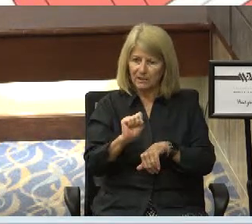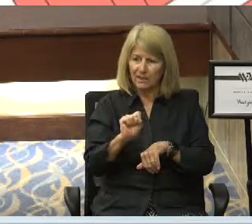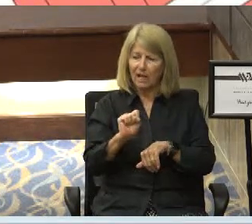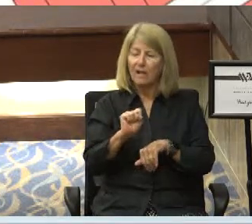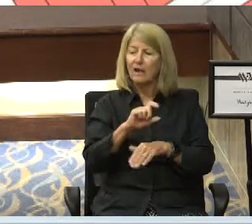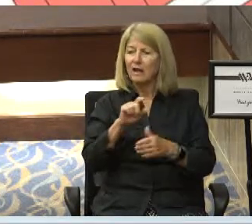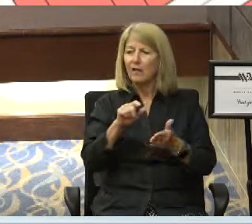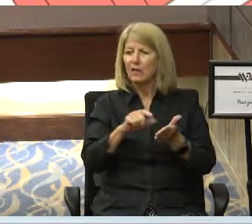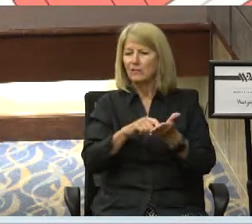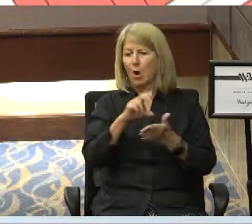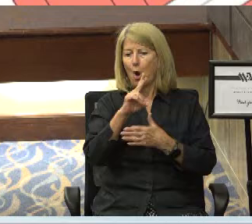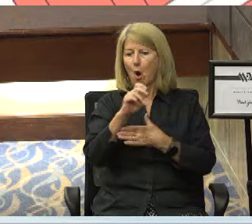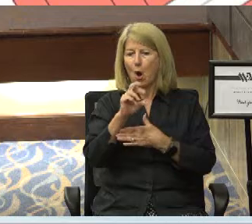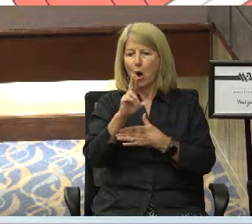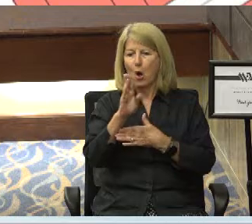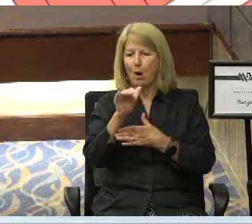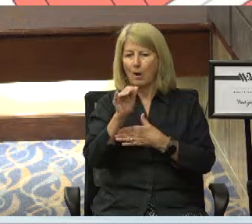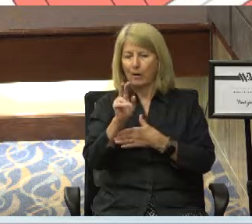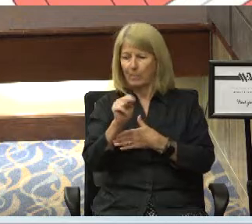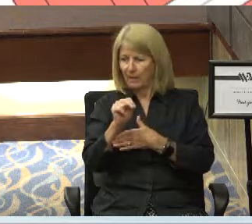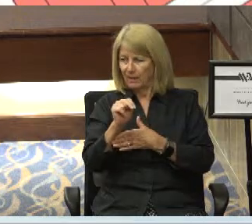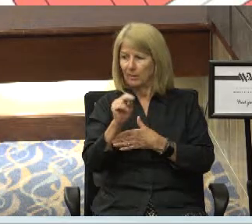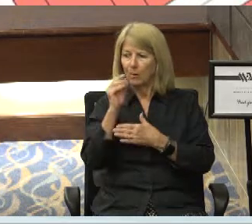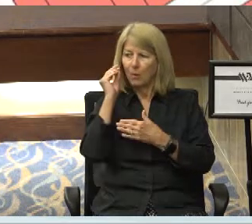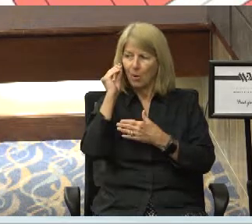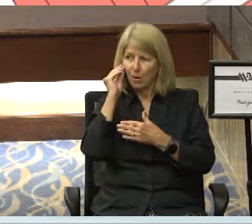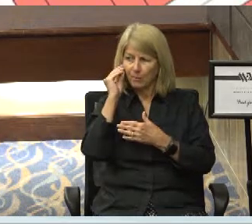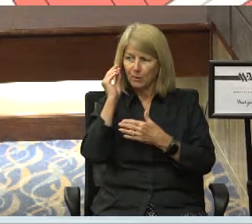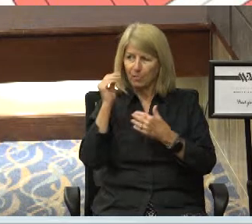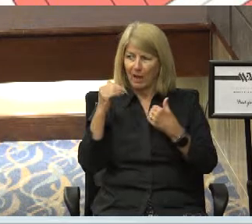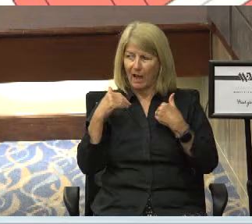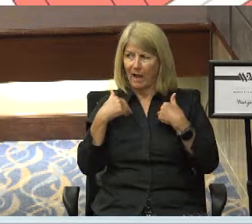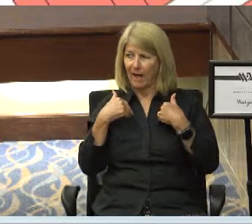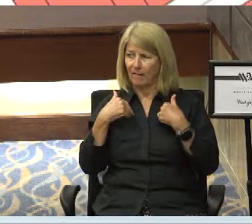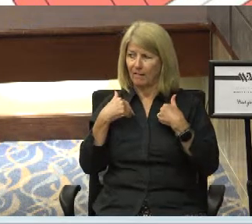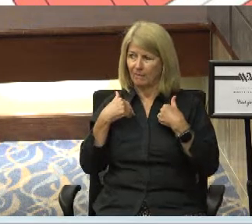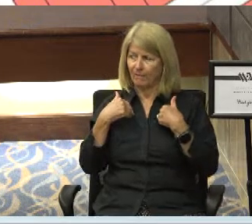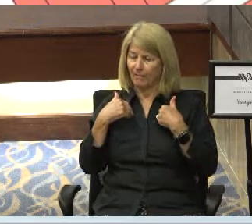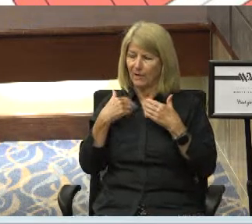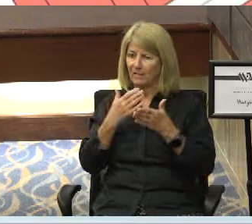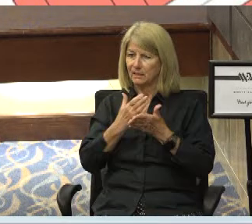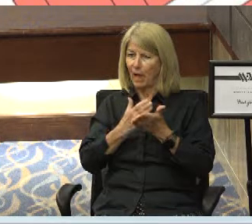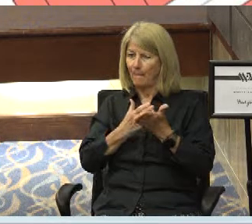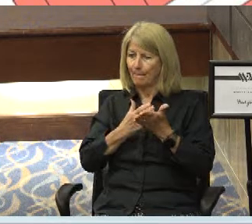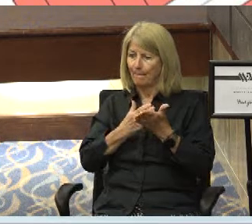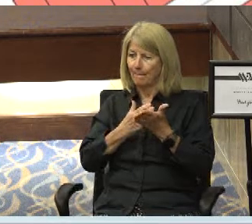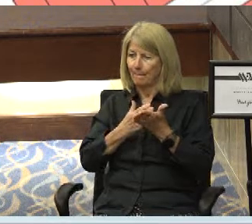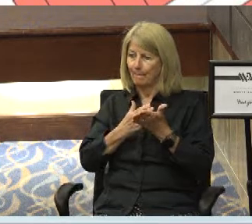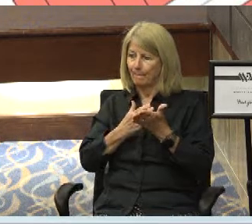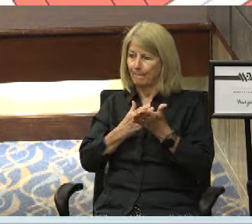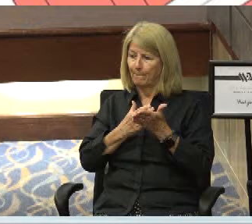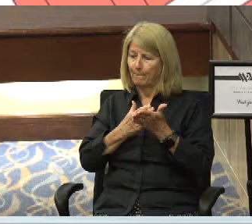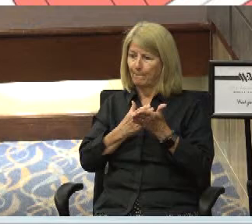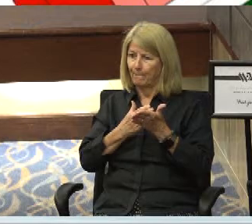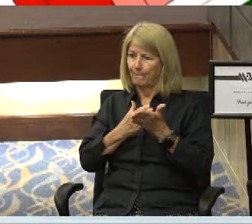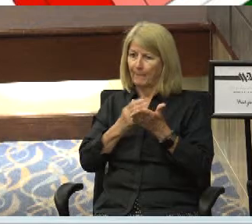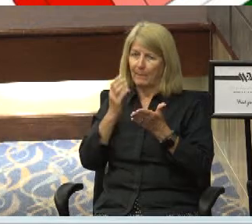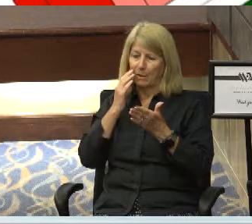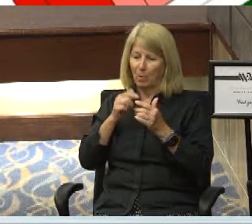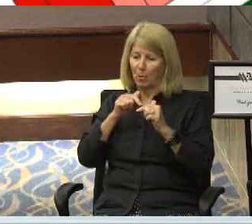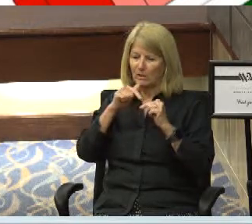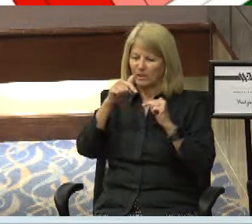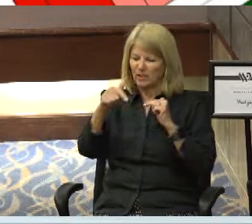is the urban residential land use designation. You do have some medium density across the